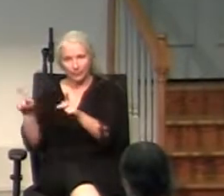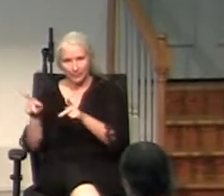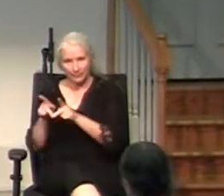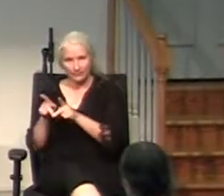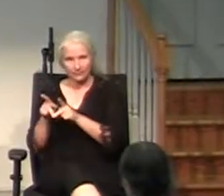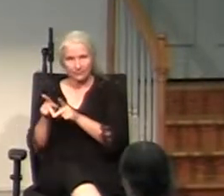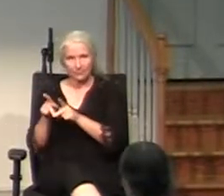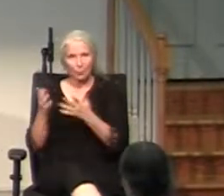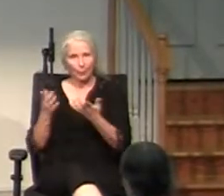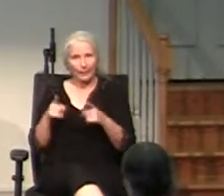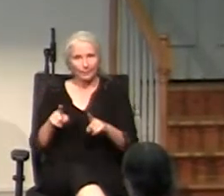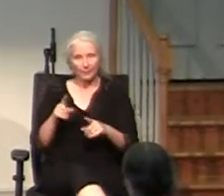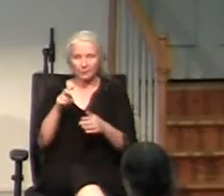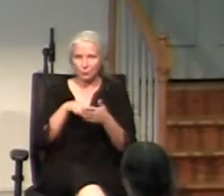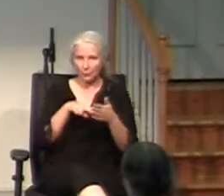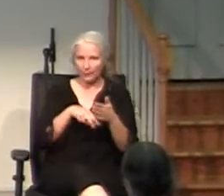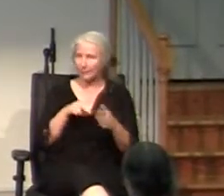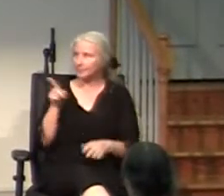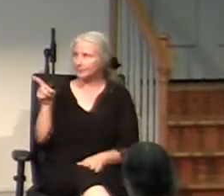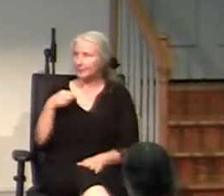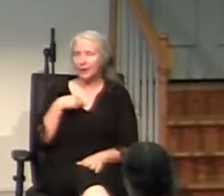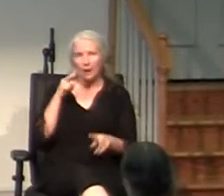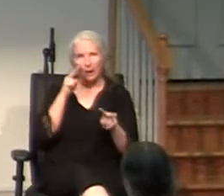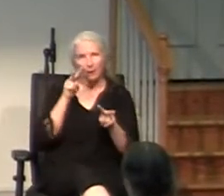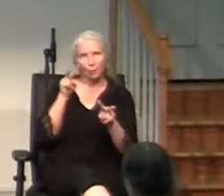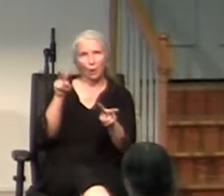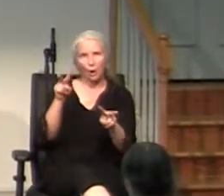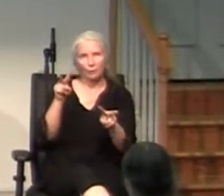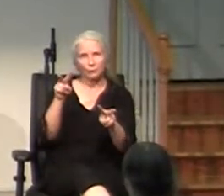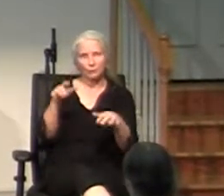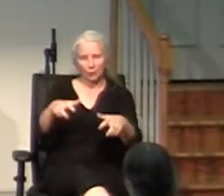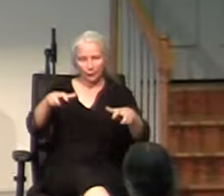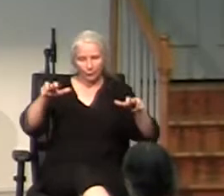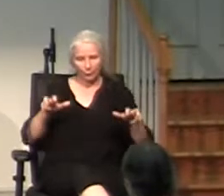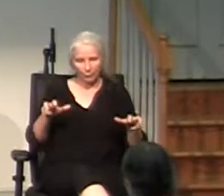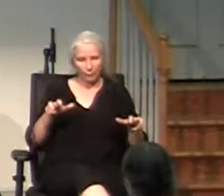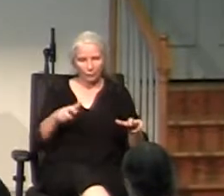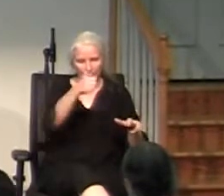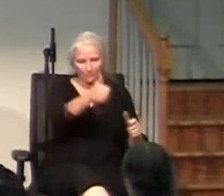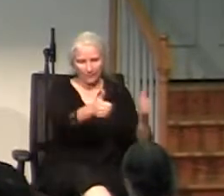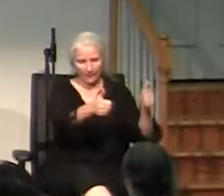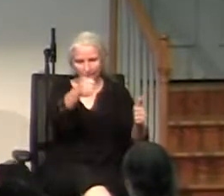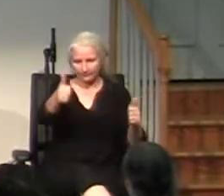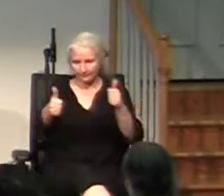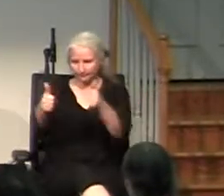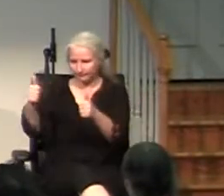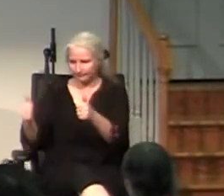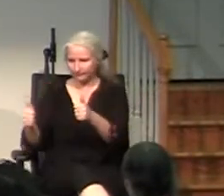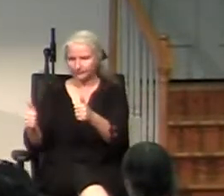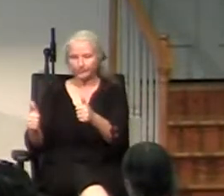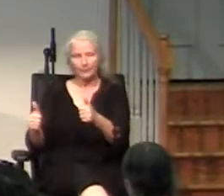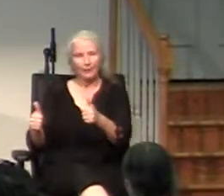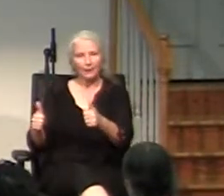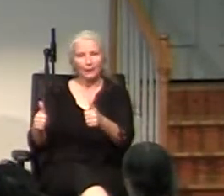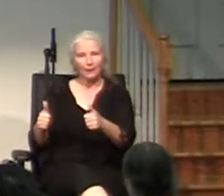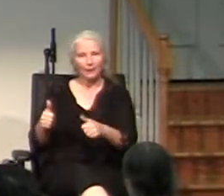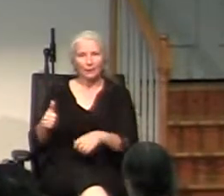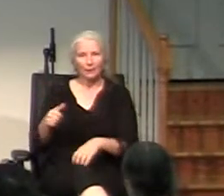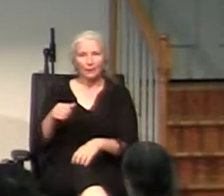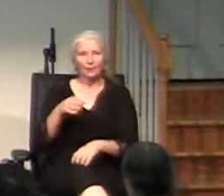fact, let's read it from verse 9. He said, I watched till the thrones were put in place, or set, and the Ancient of Days was